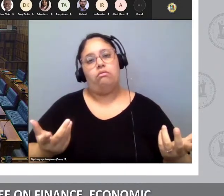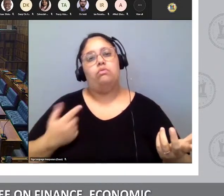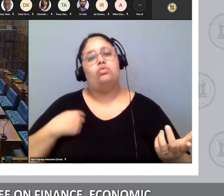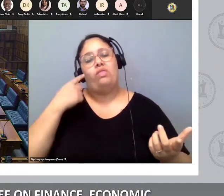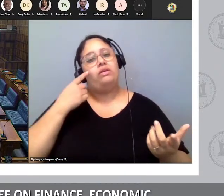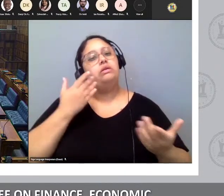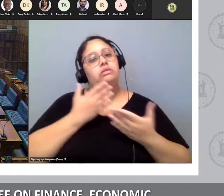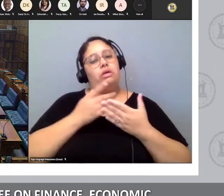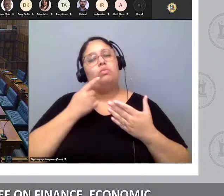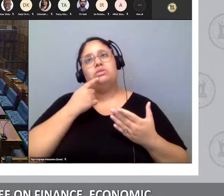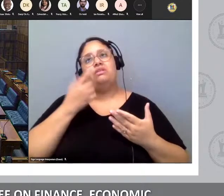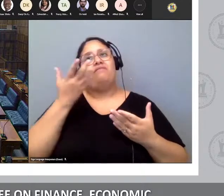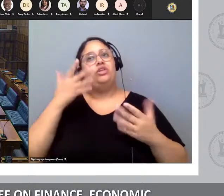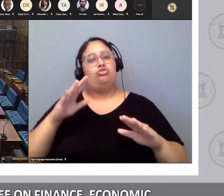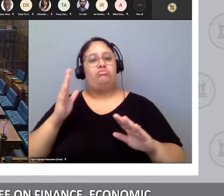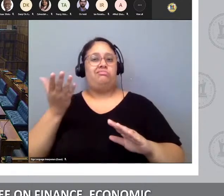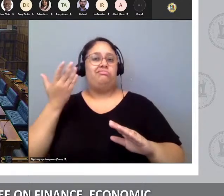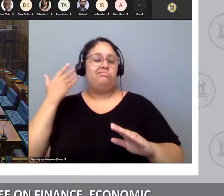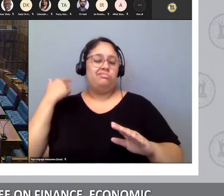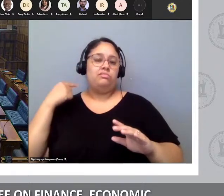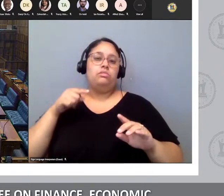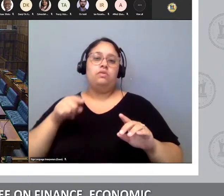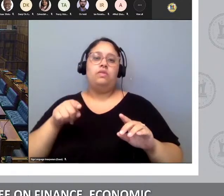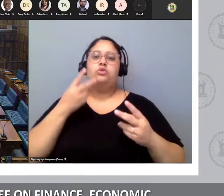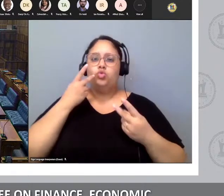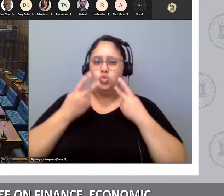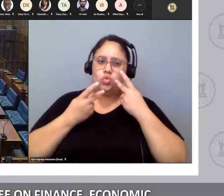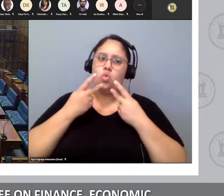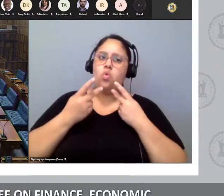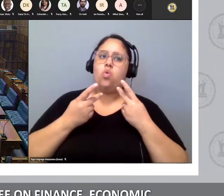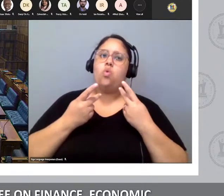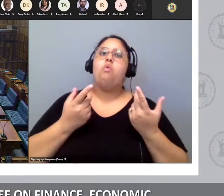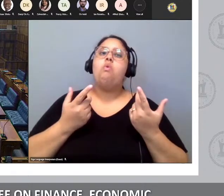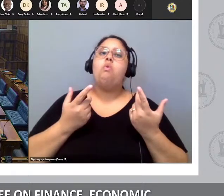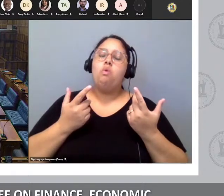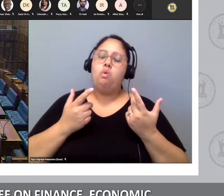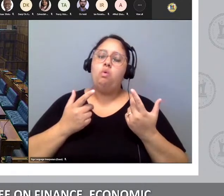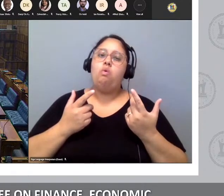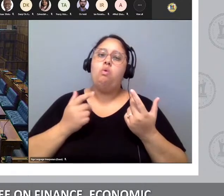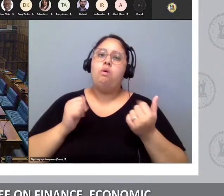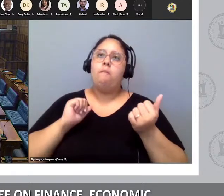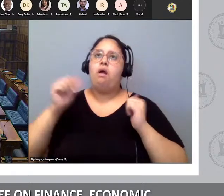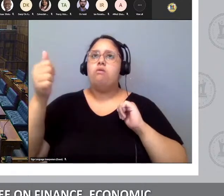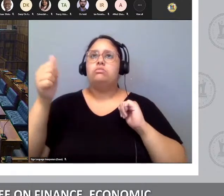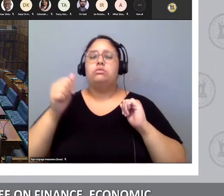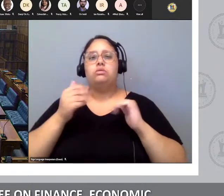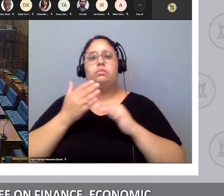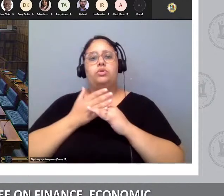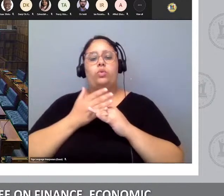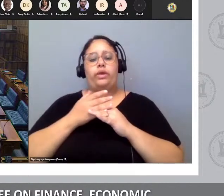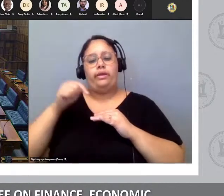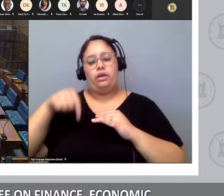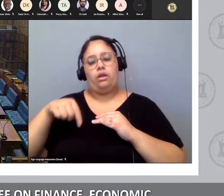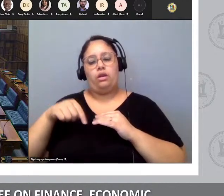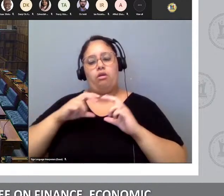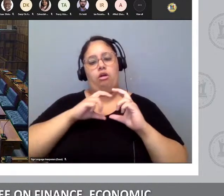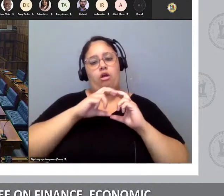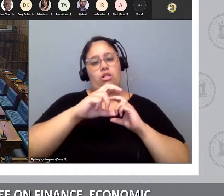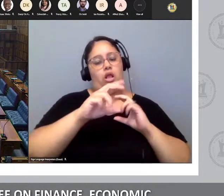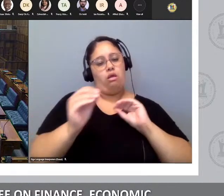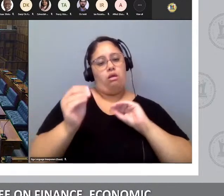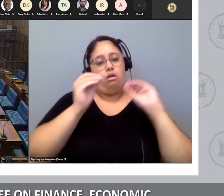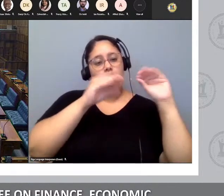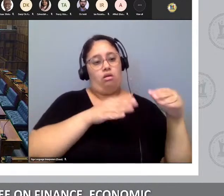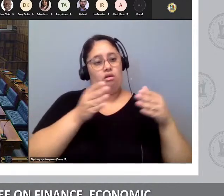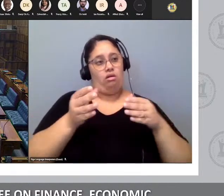I think somebody mentioned a little bit earlier on while they they saw this minutes past going past between um a container being loaded